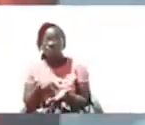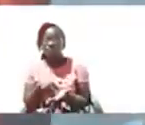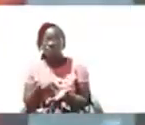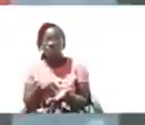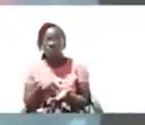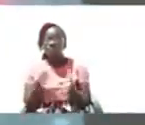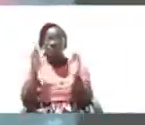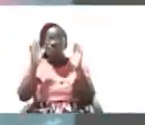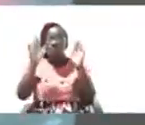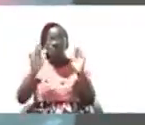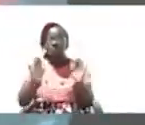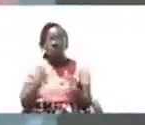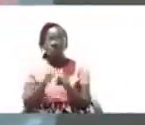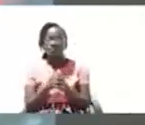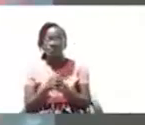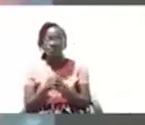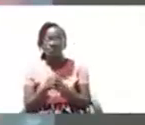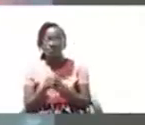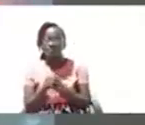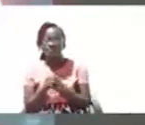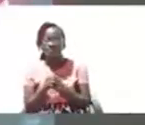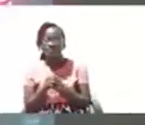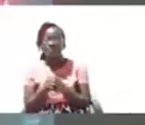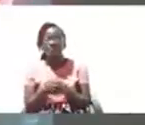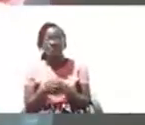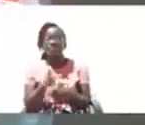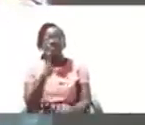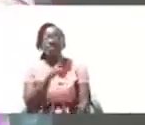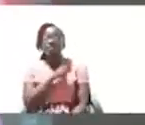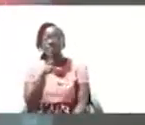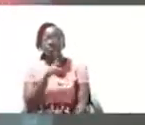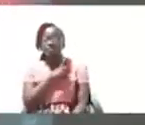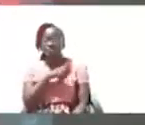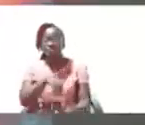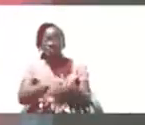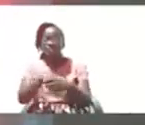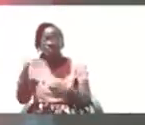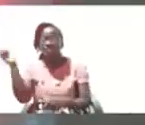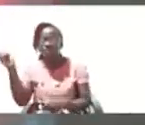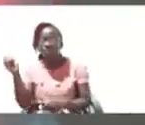Wonderful. Hey, mama. Lazarus! Come out!